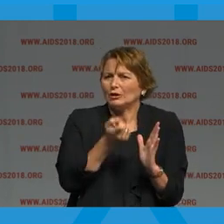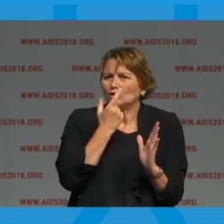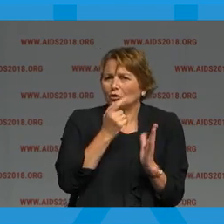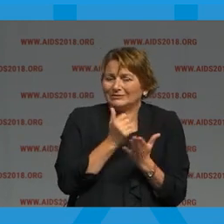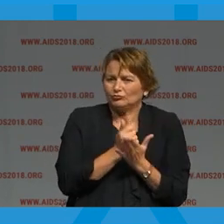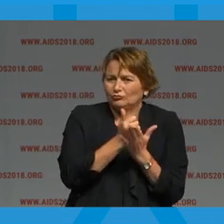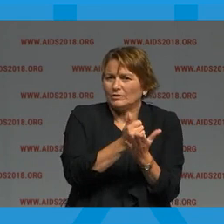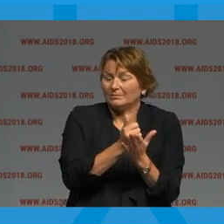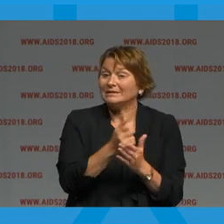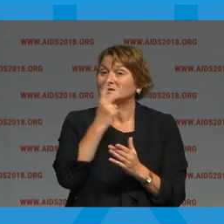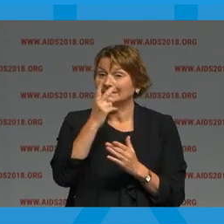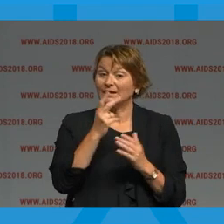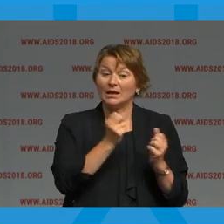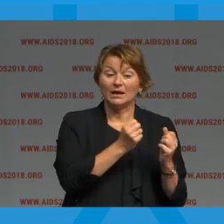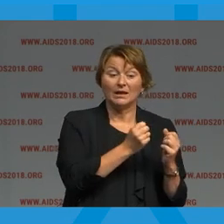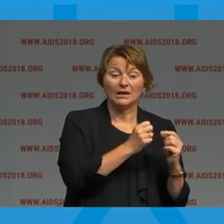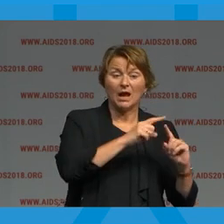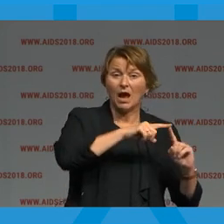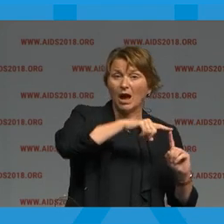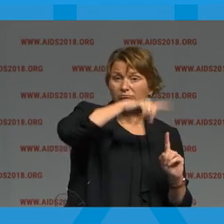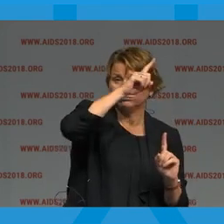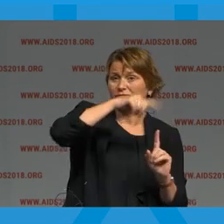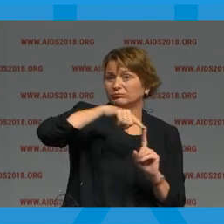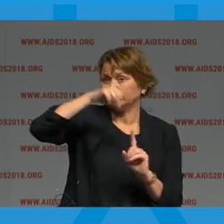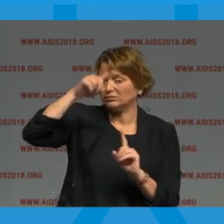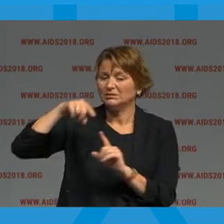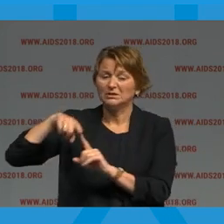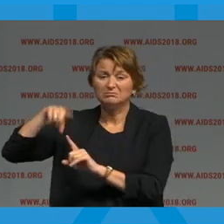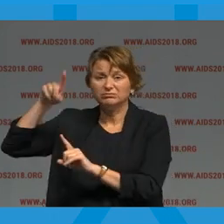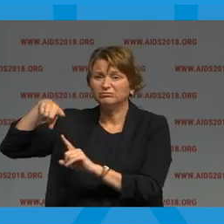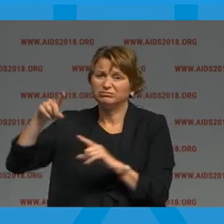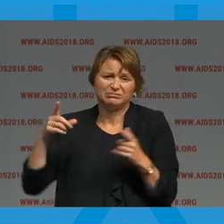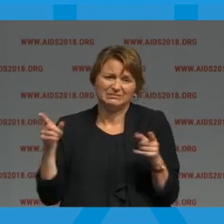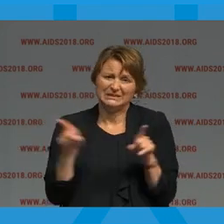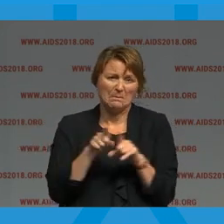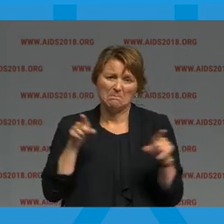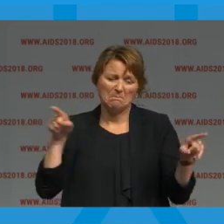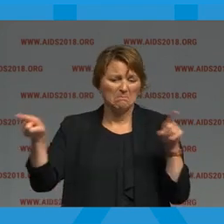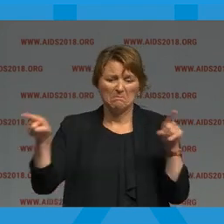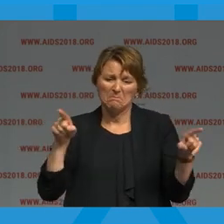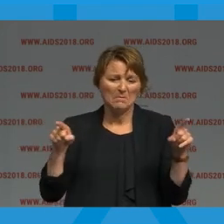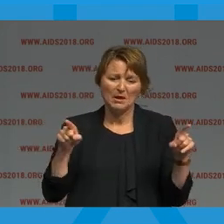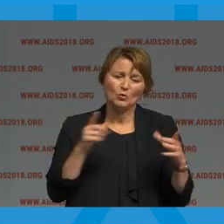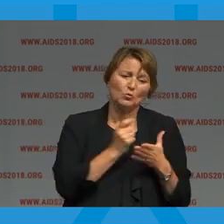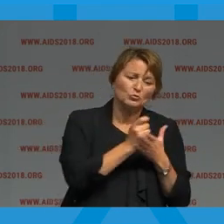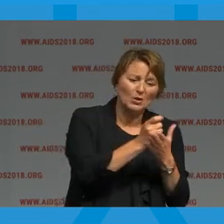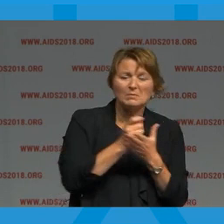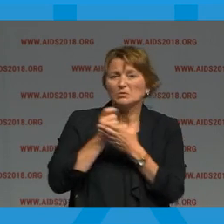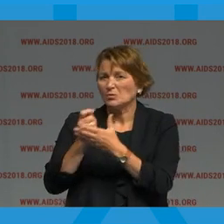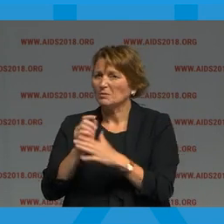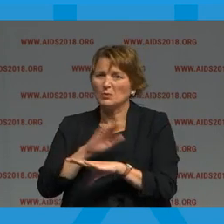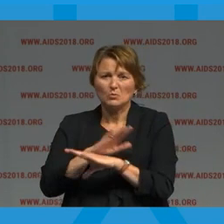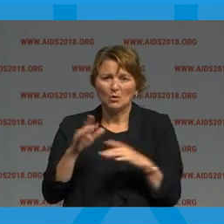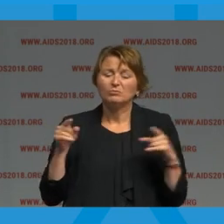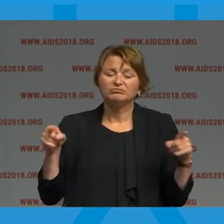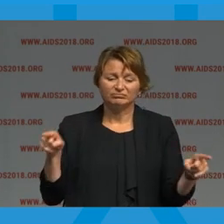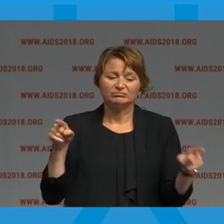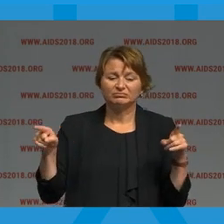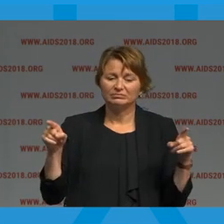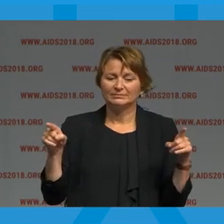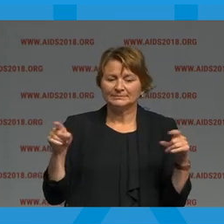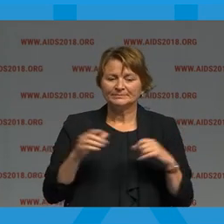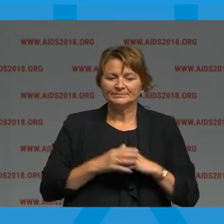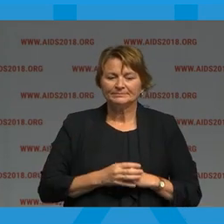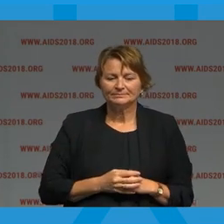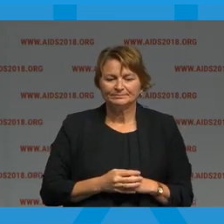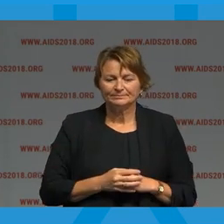And as you can see, results are very similar, with no treatment emergent resistant mutations either with dolutegravir or with